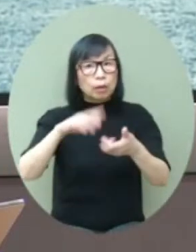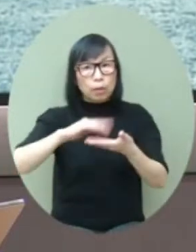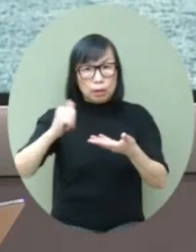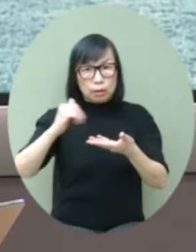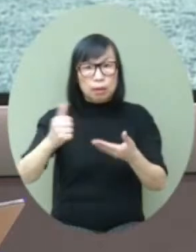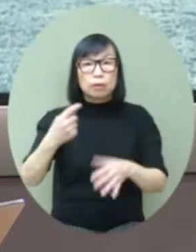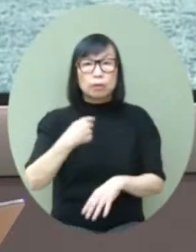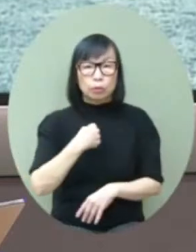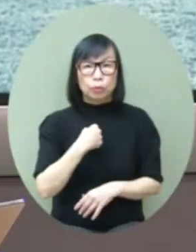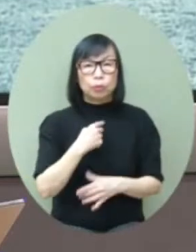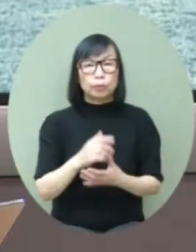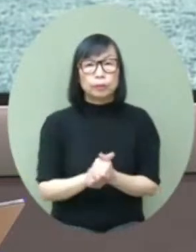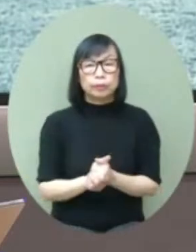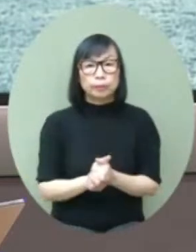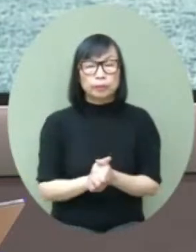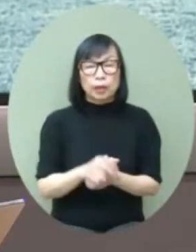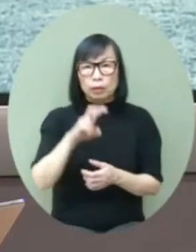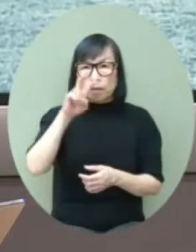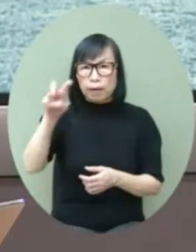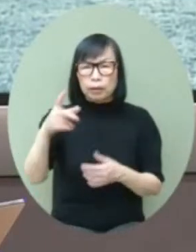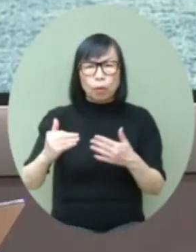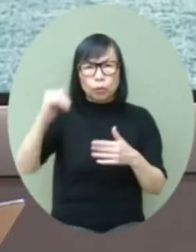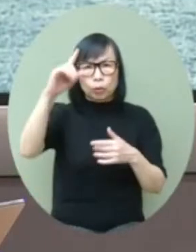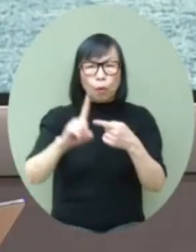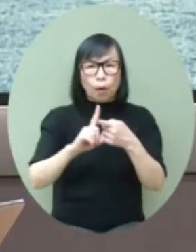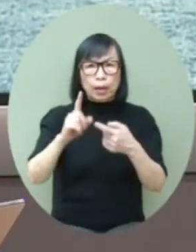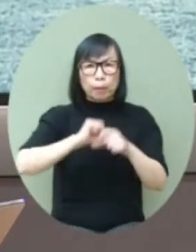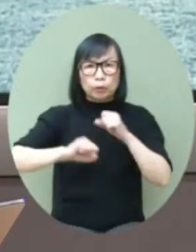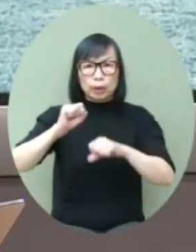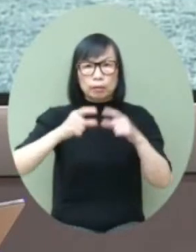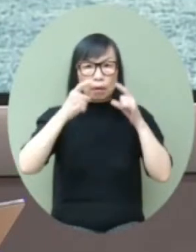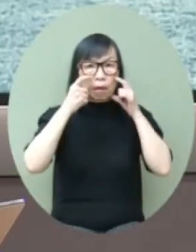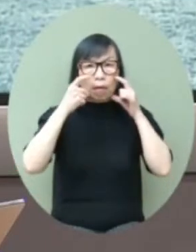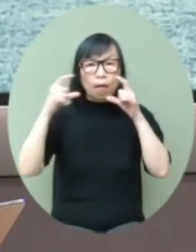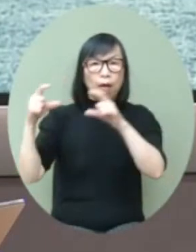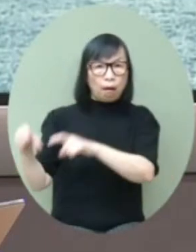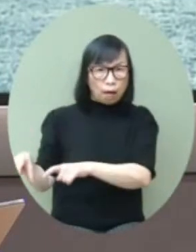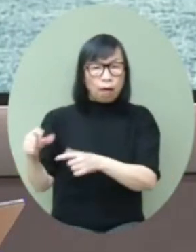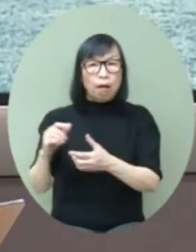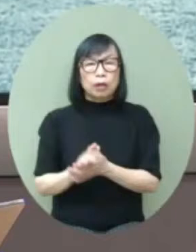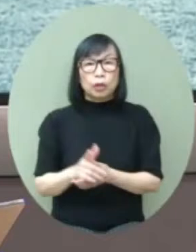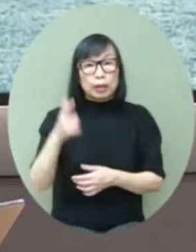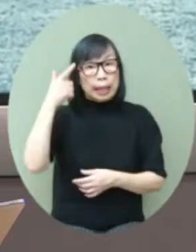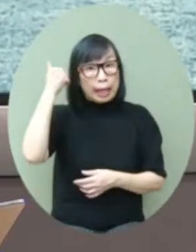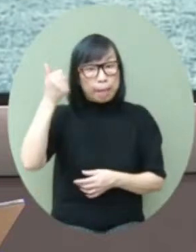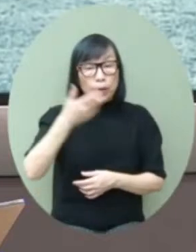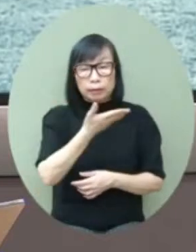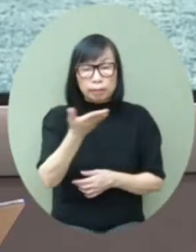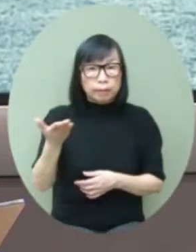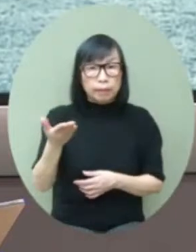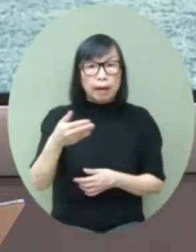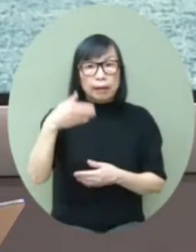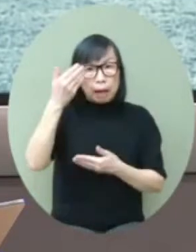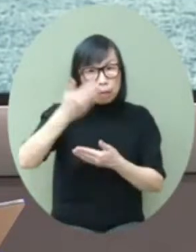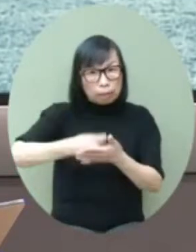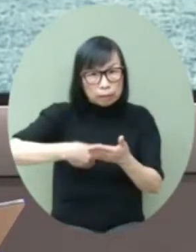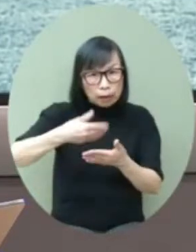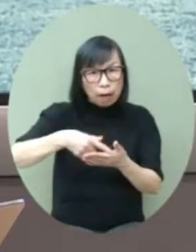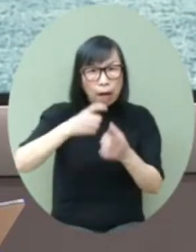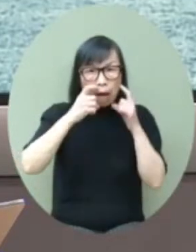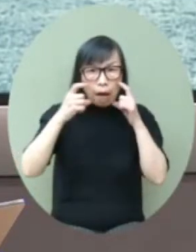personal hygiene. We find that in a lot of high-risk activities, these are